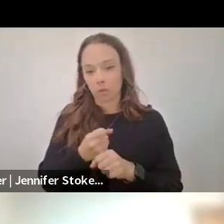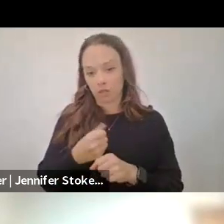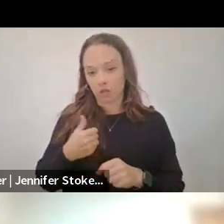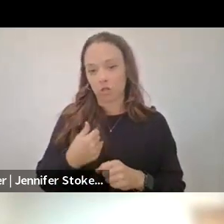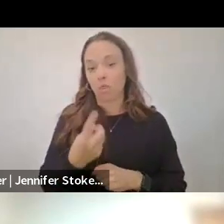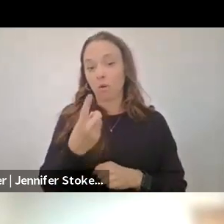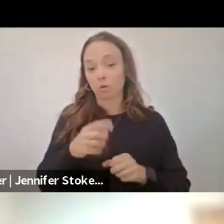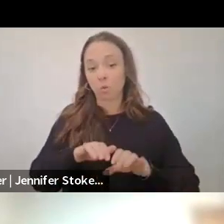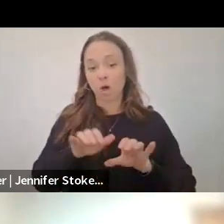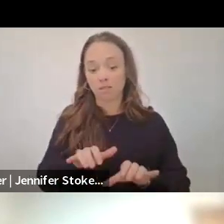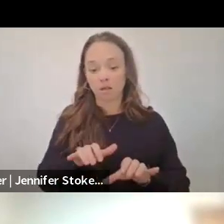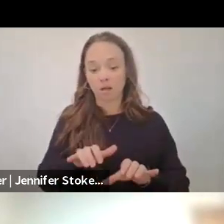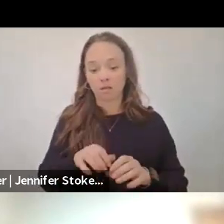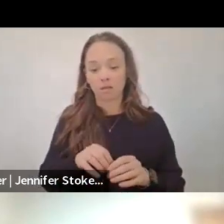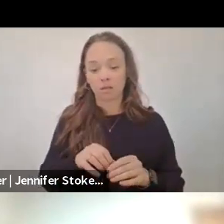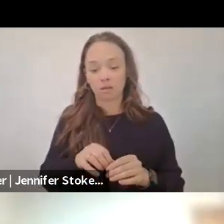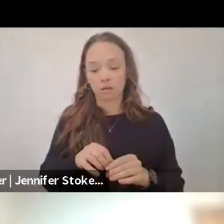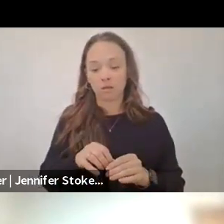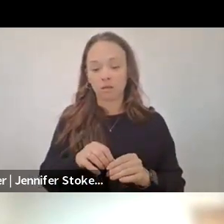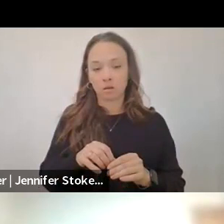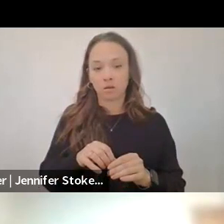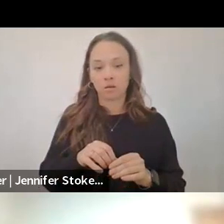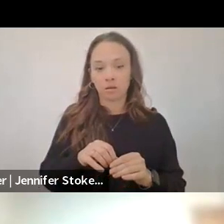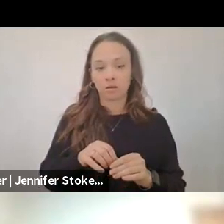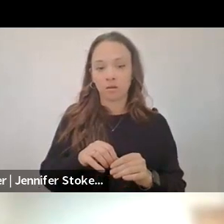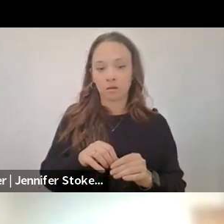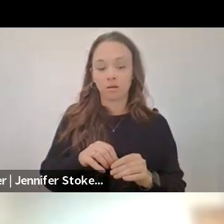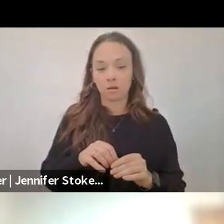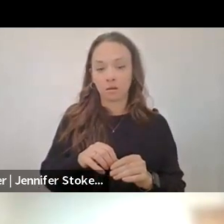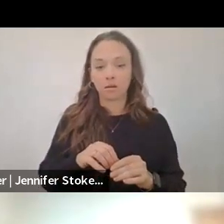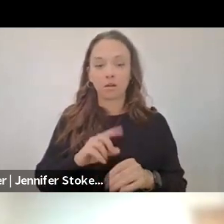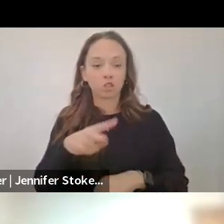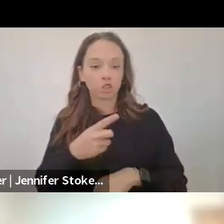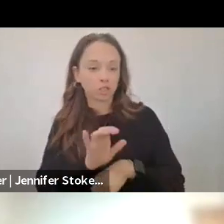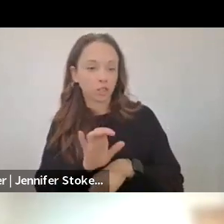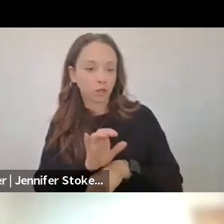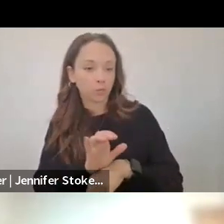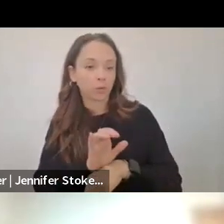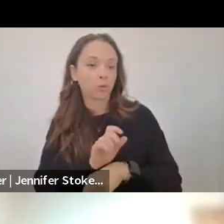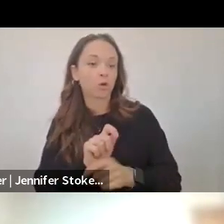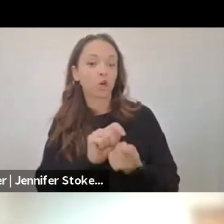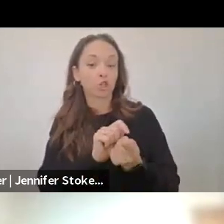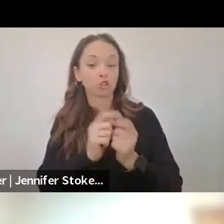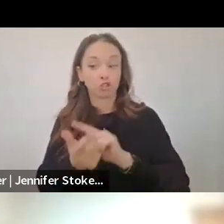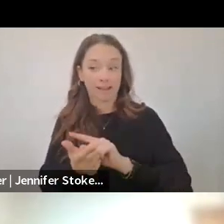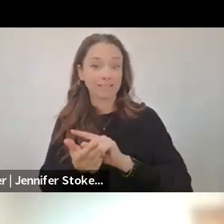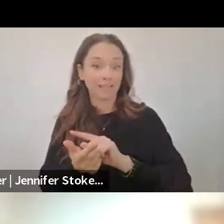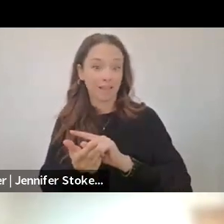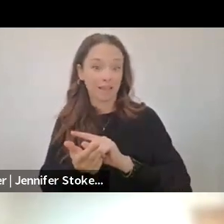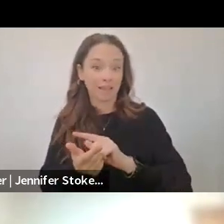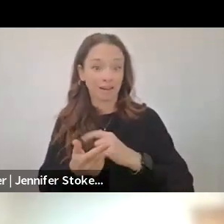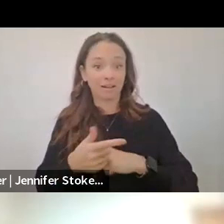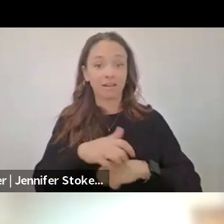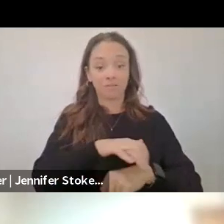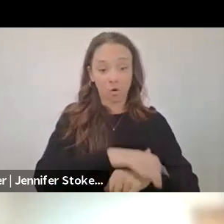be big problems by having just the computer translate from English into another language. And it's primarily from English